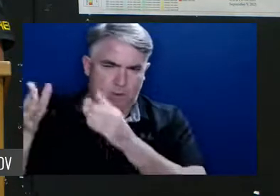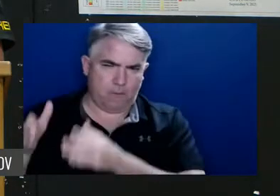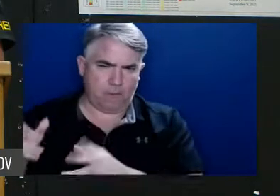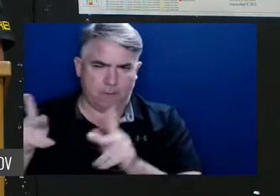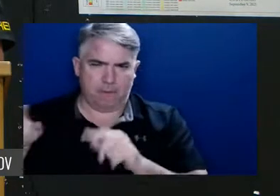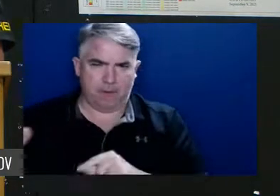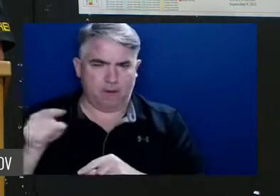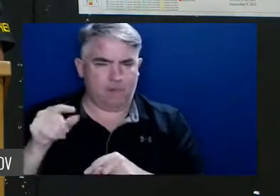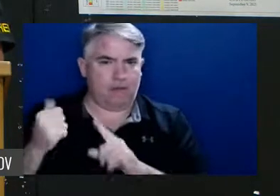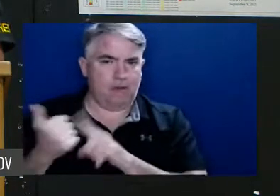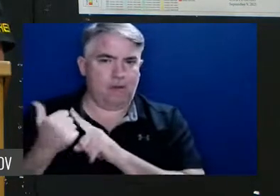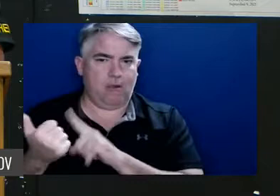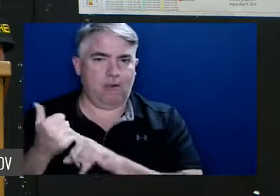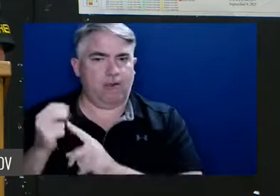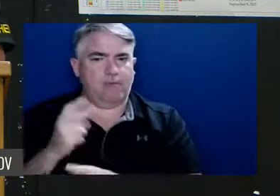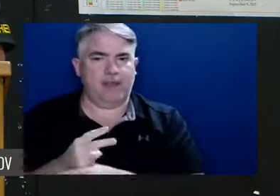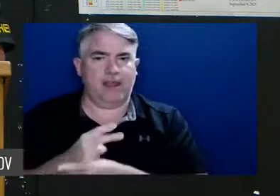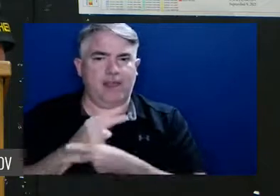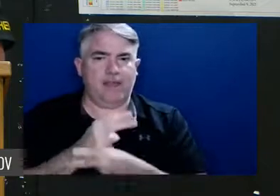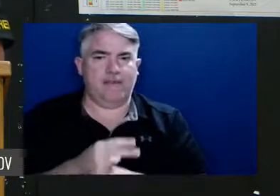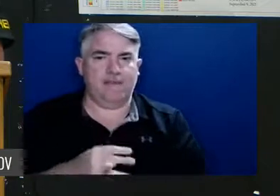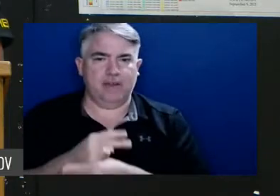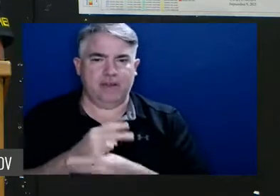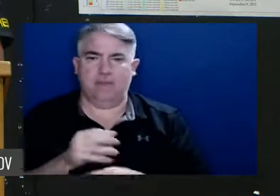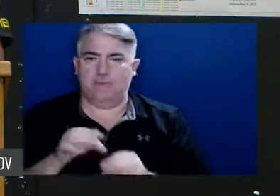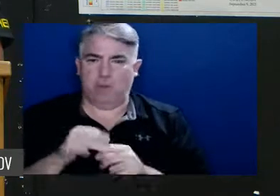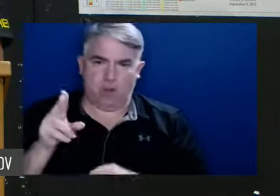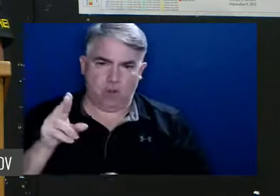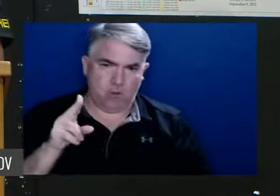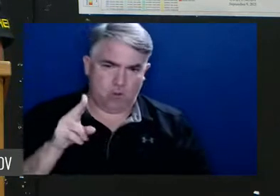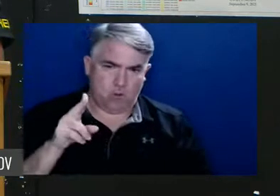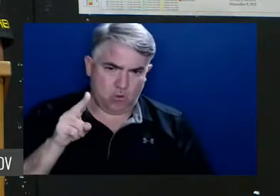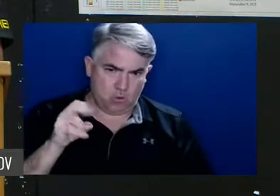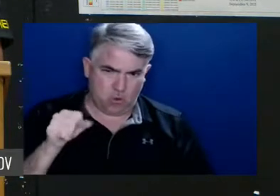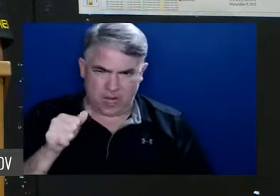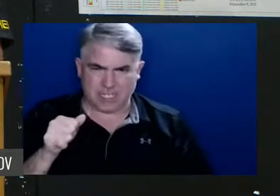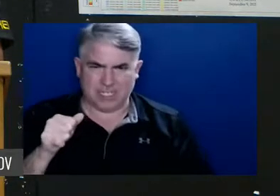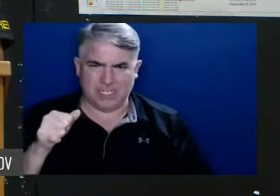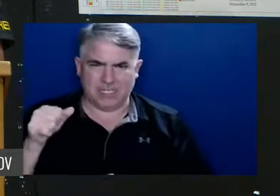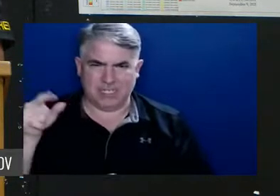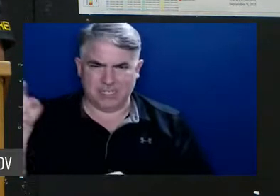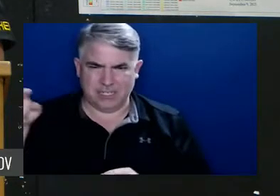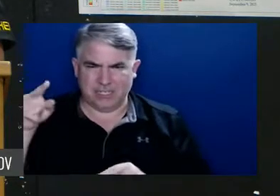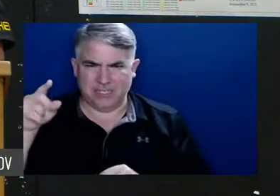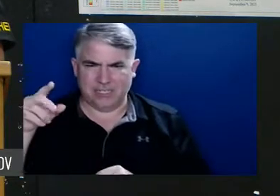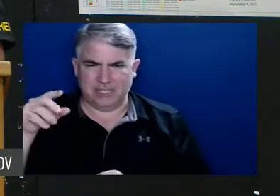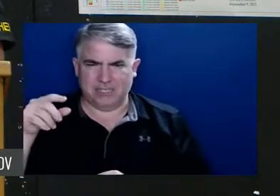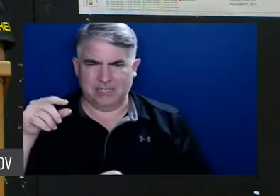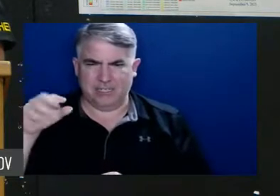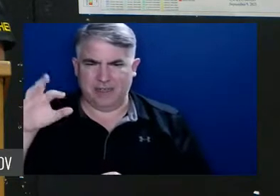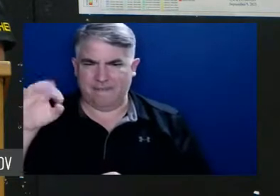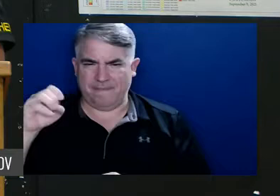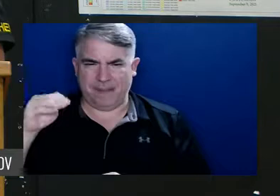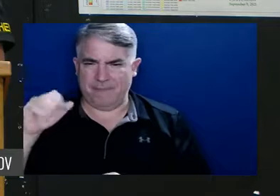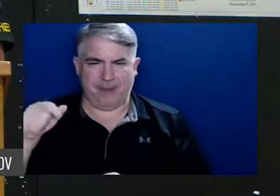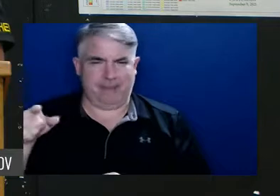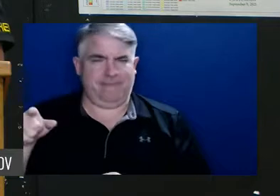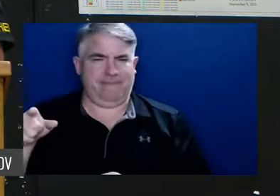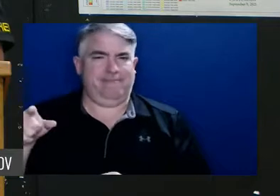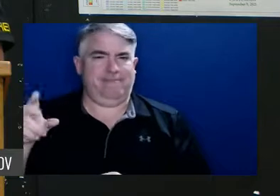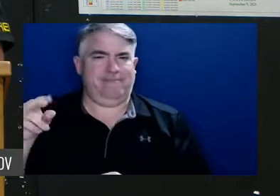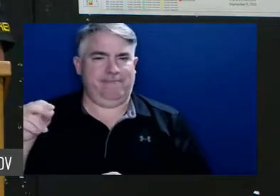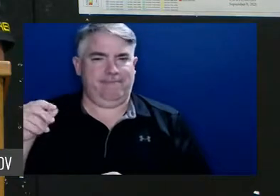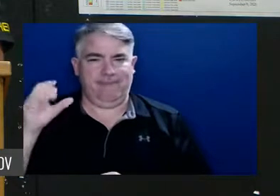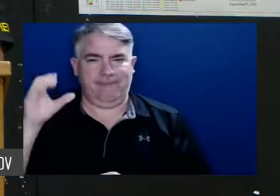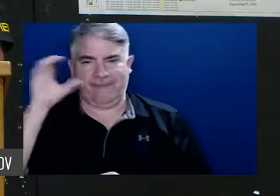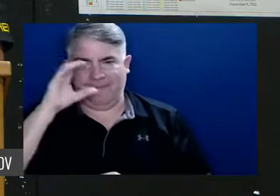FEMA website or the Cal OES website. Please don't just rely on a simple Google search to get you the correct phone number. We want to make sure